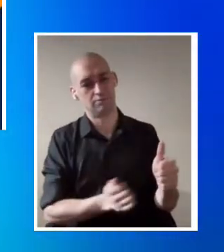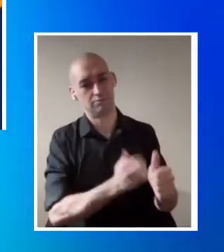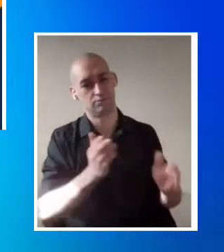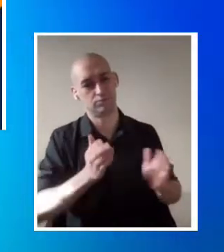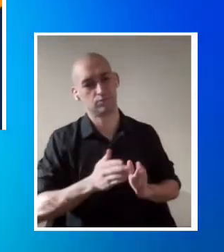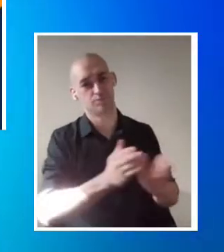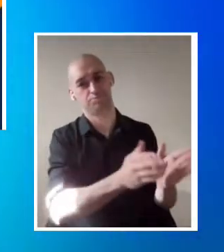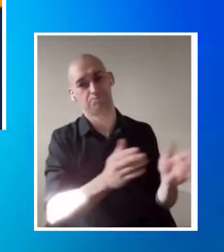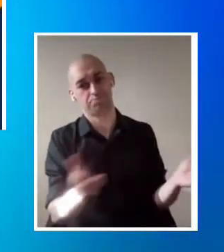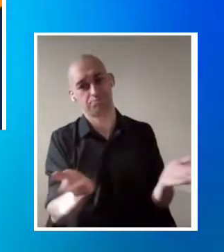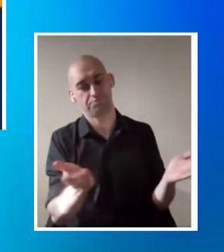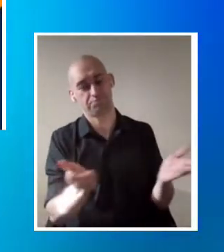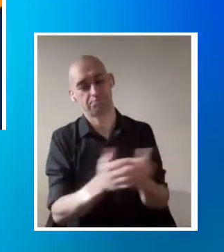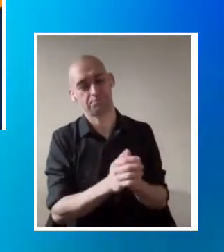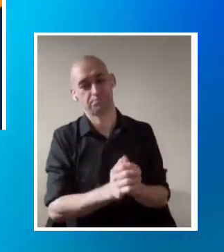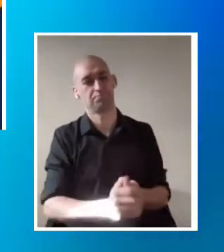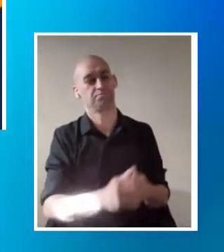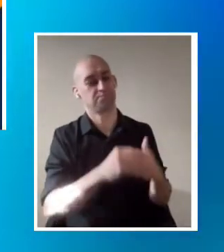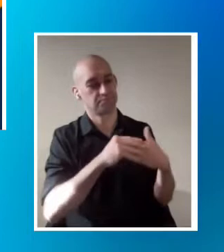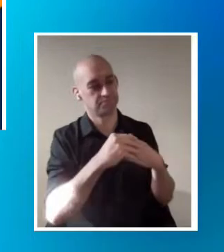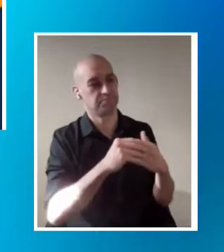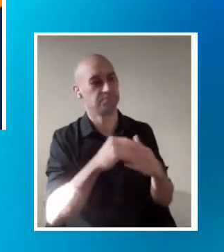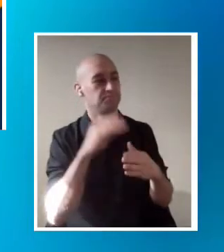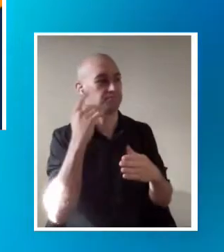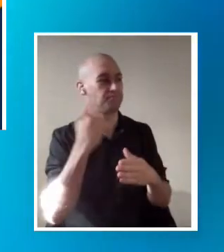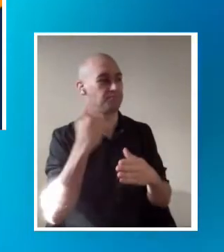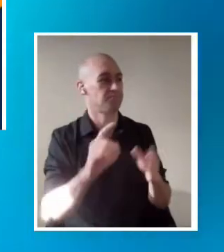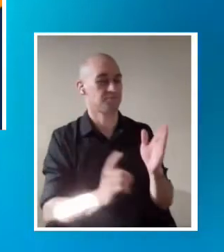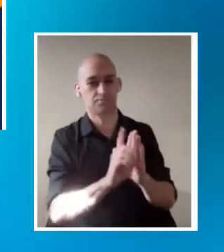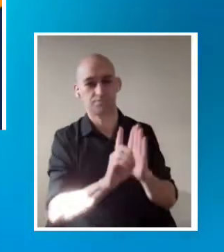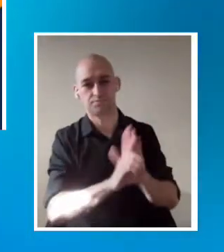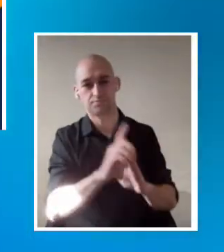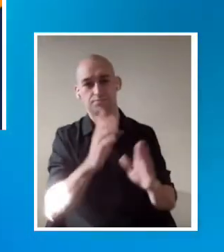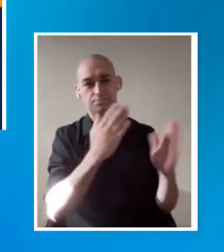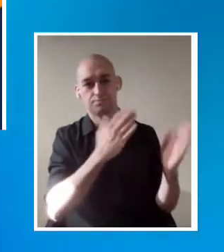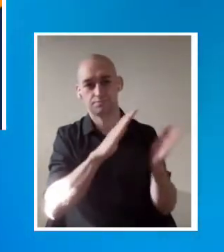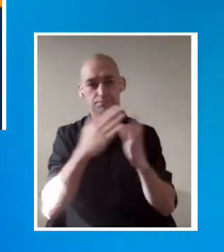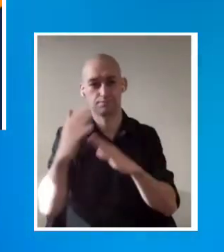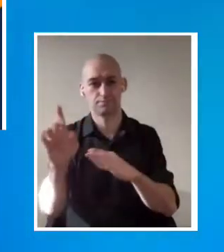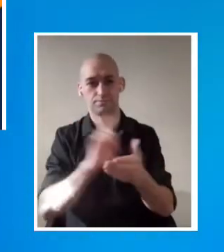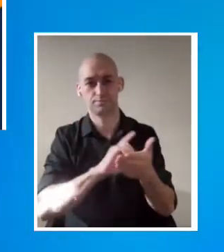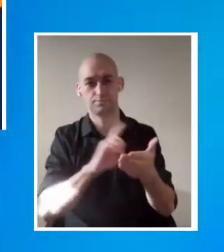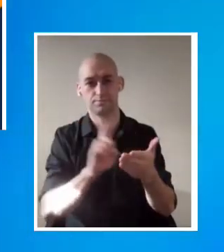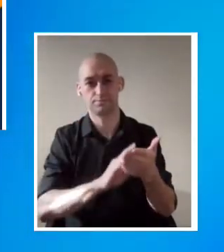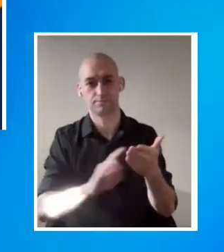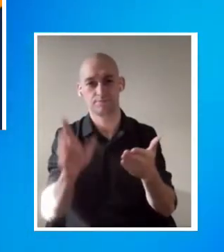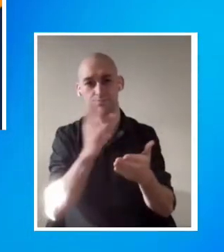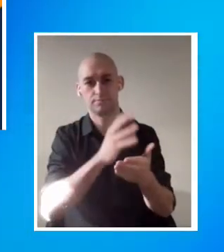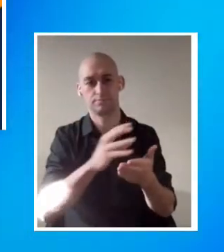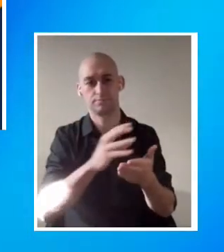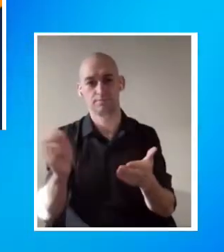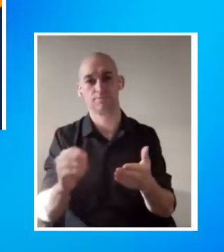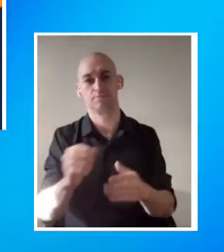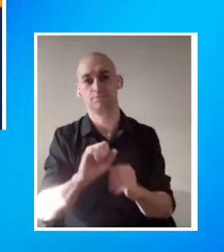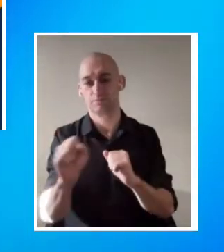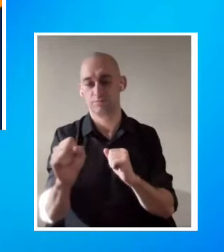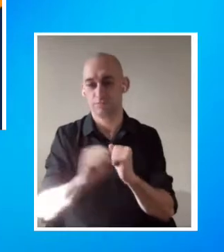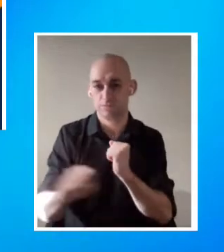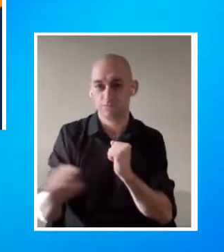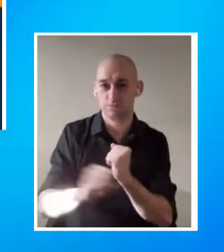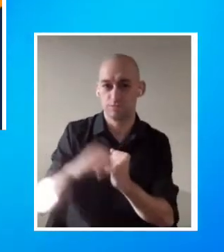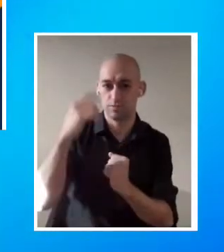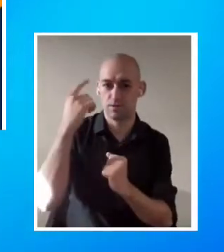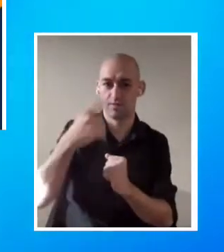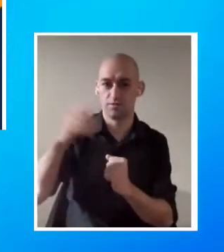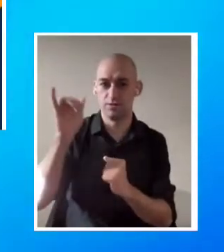CDBG's flexibility empowers people and communities to design and implement strategies tailored to their needs and priorities.